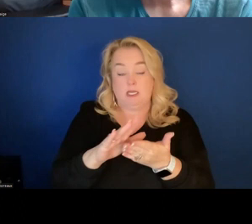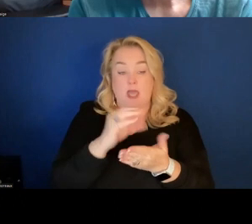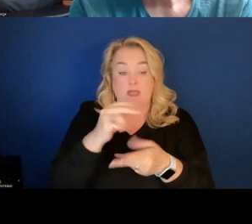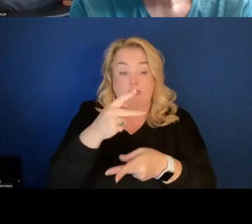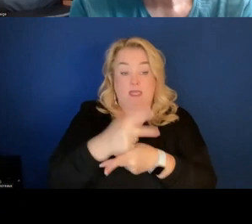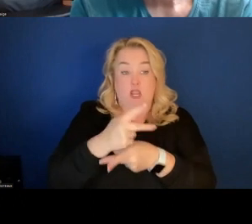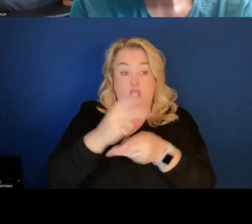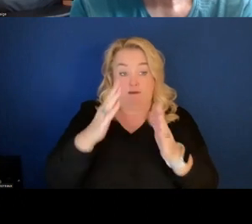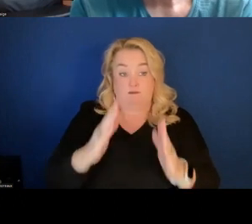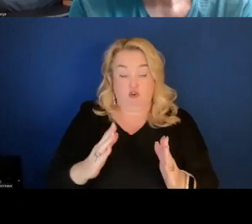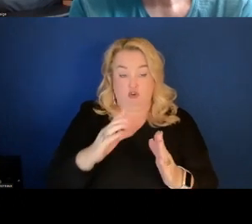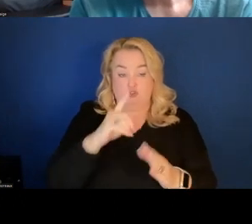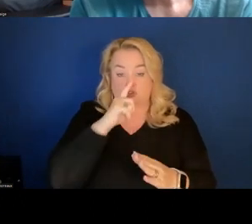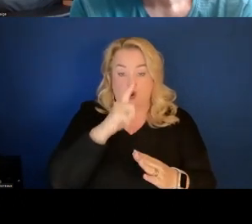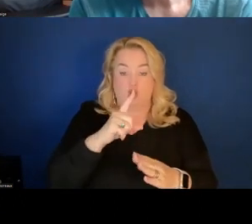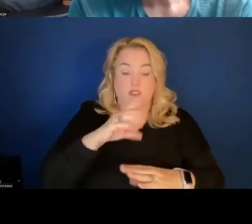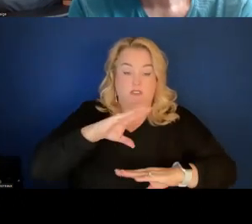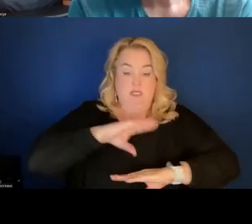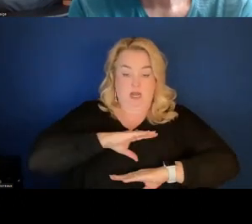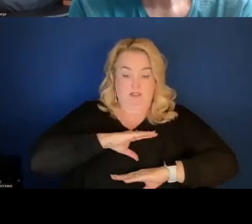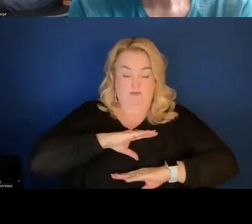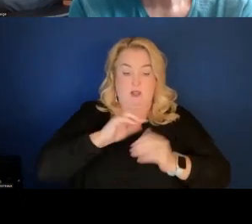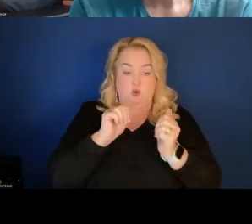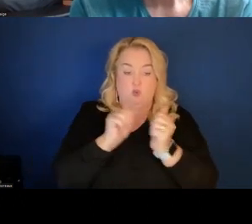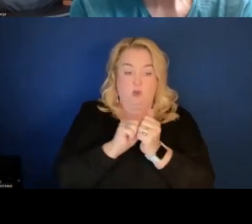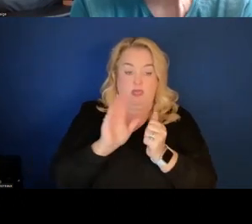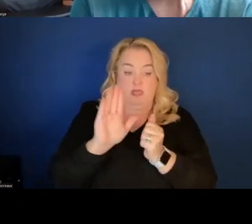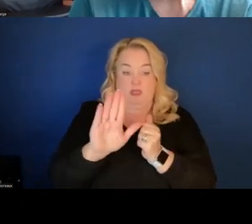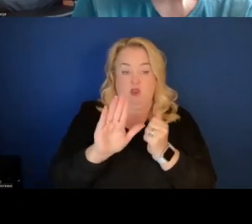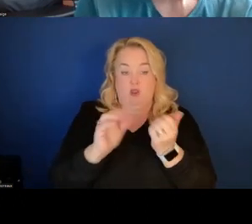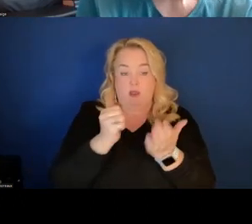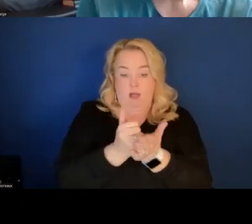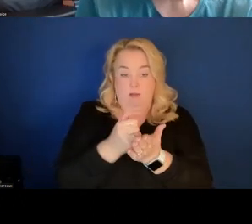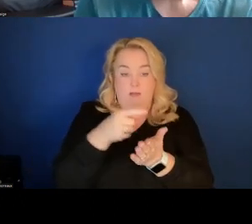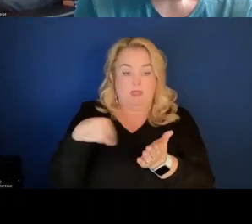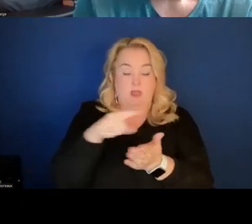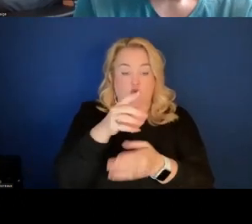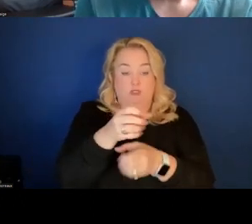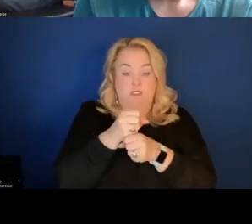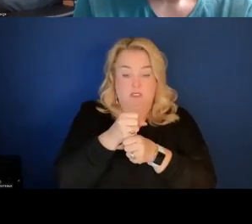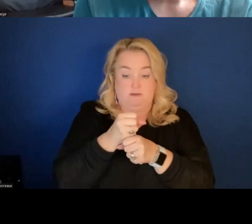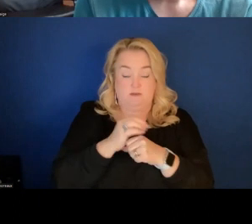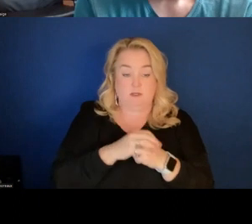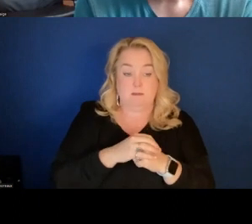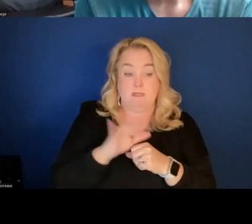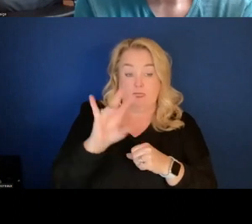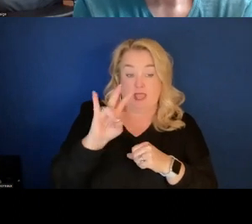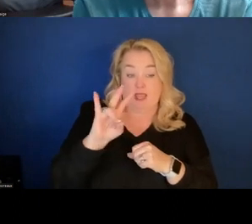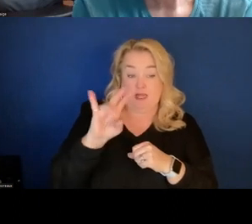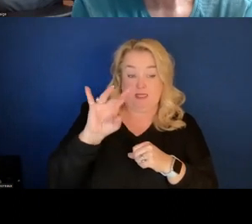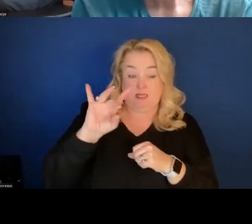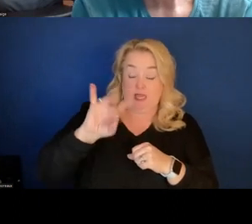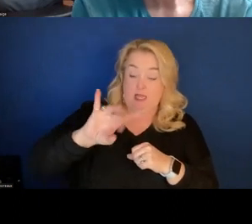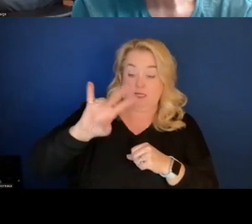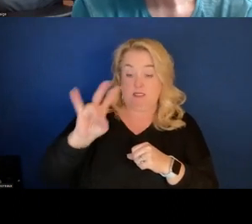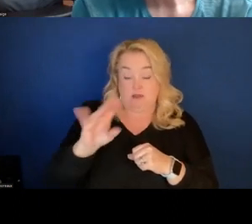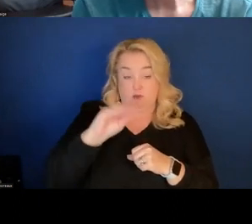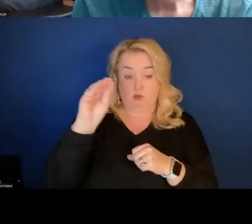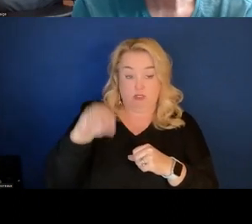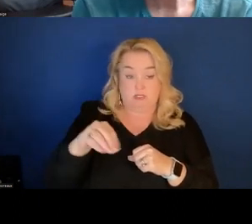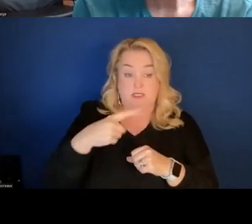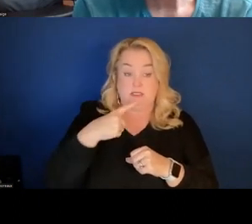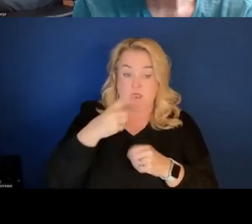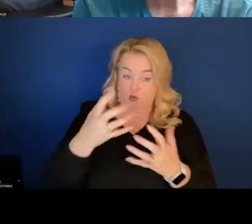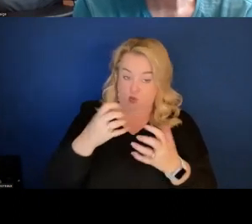caregiver, were very satisfied with the assistance that they received. 87% of caregivers said they would like